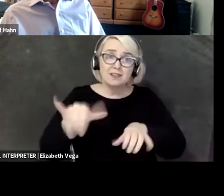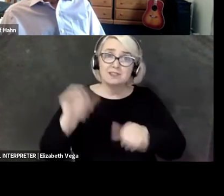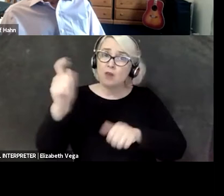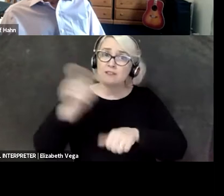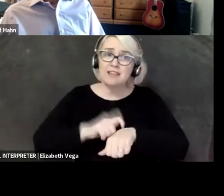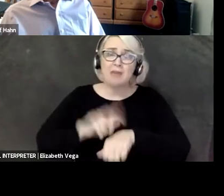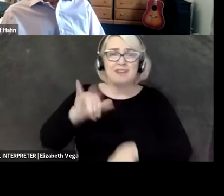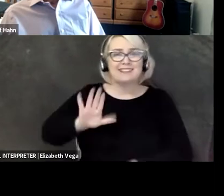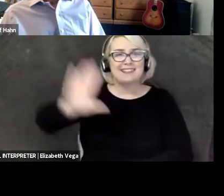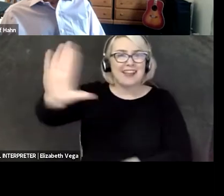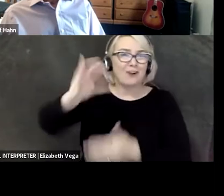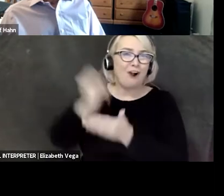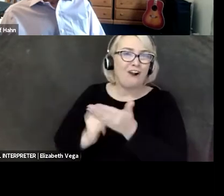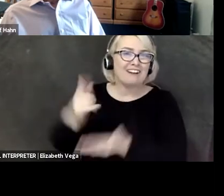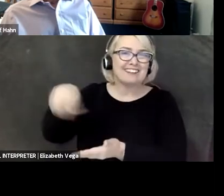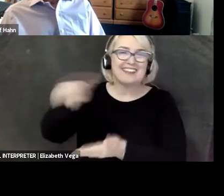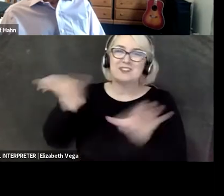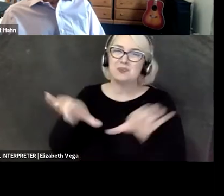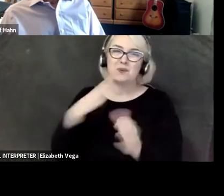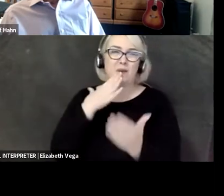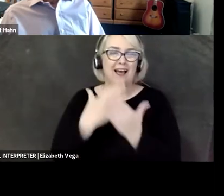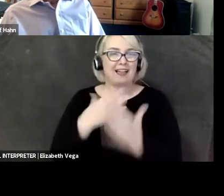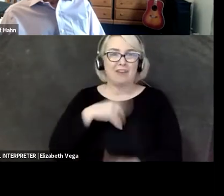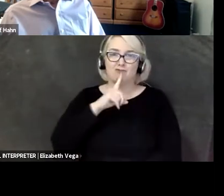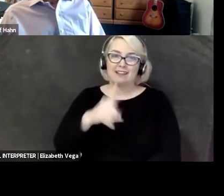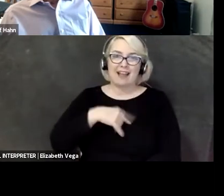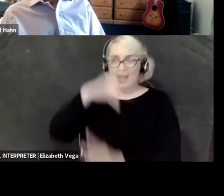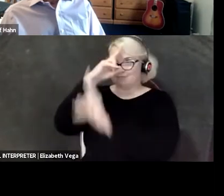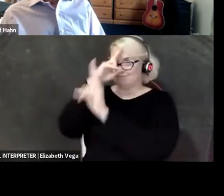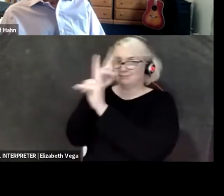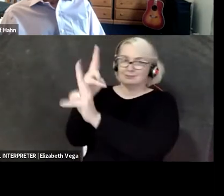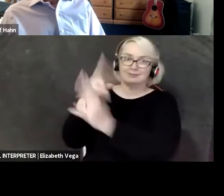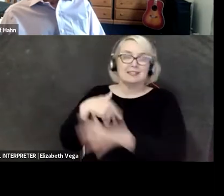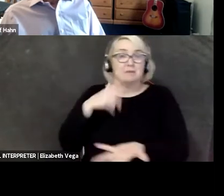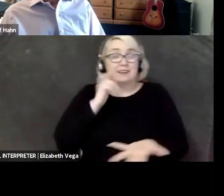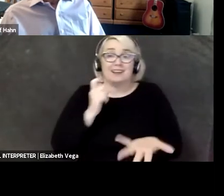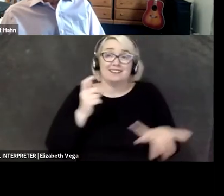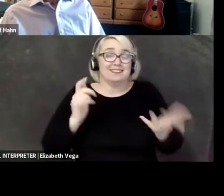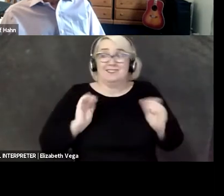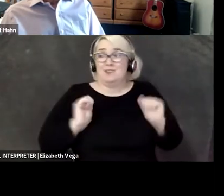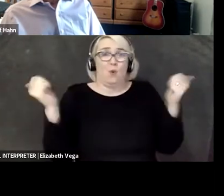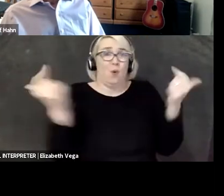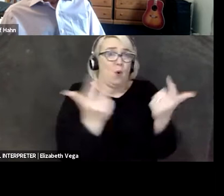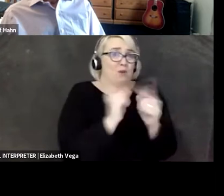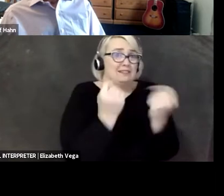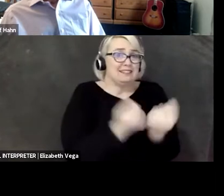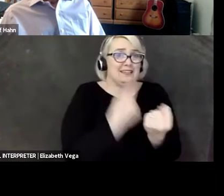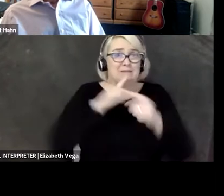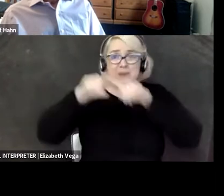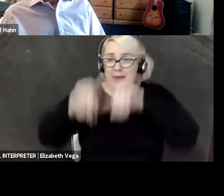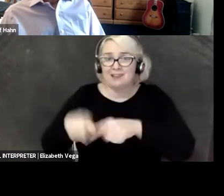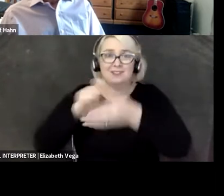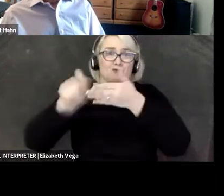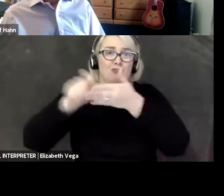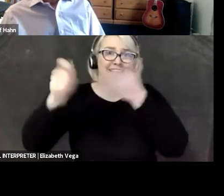very well. And I hats off to them, because the rest of us are only as good as the writers are as well, and